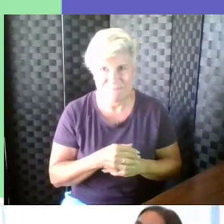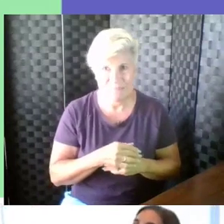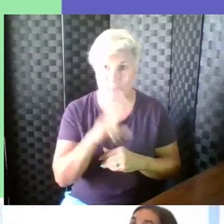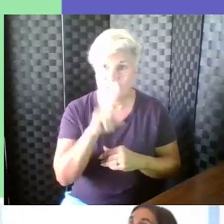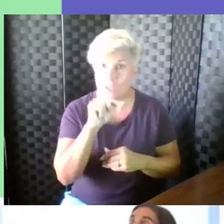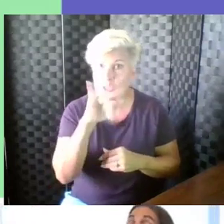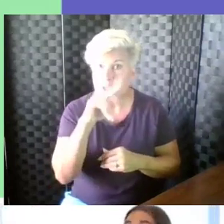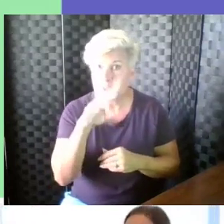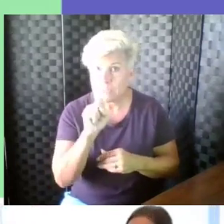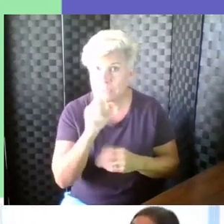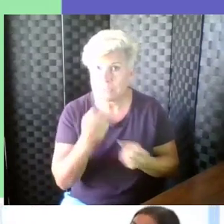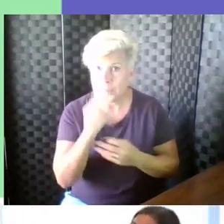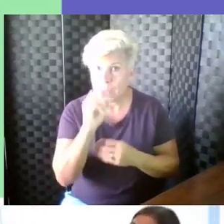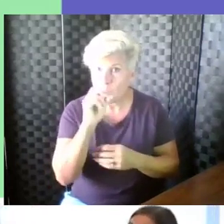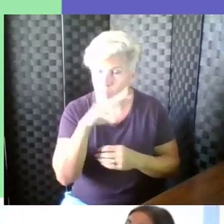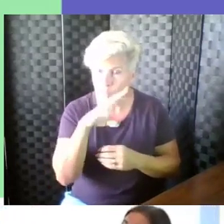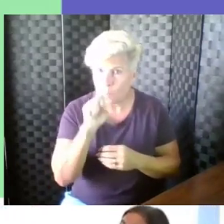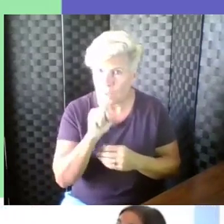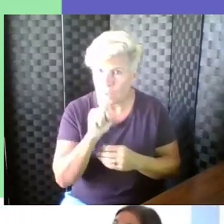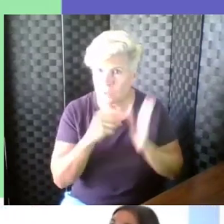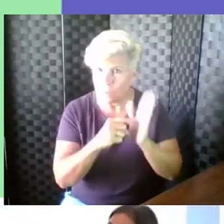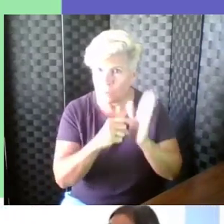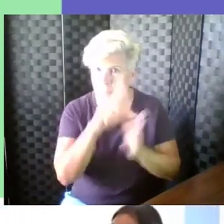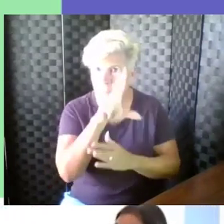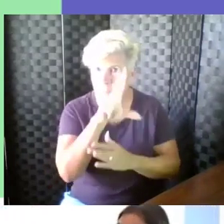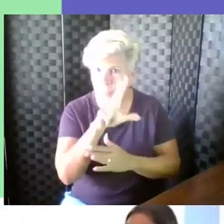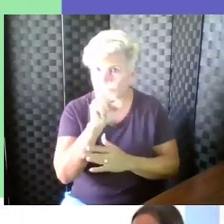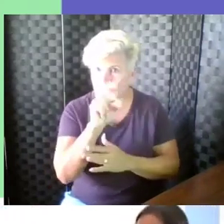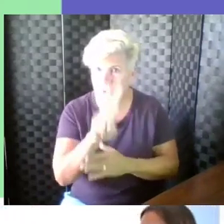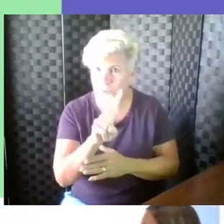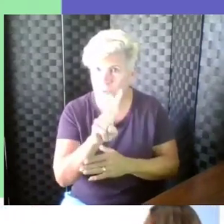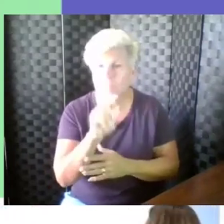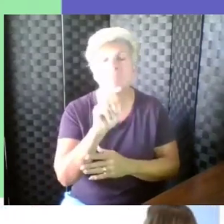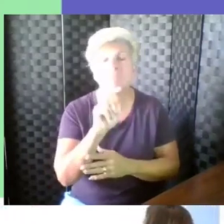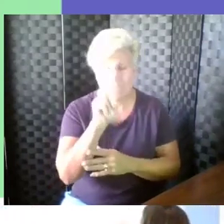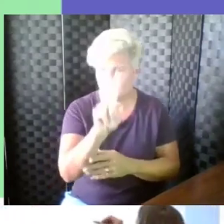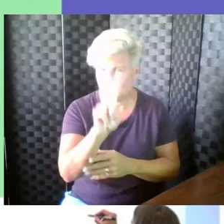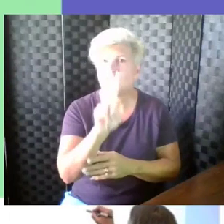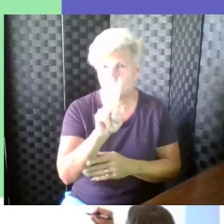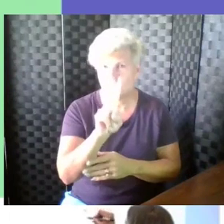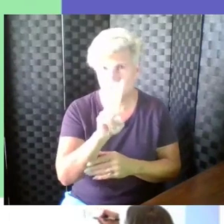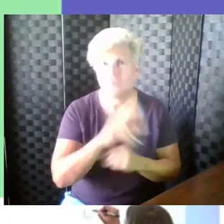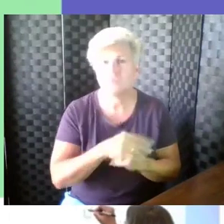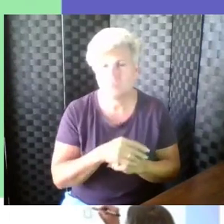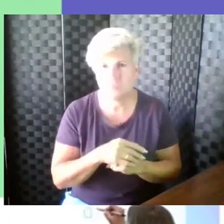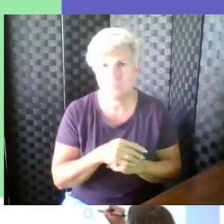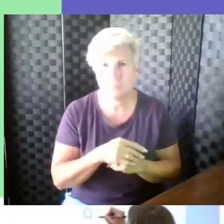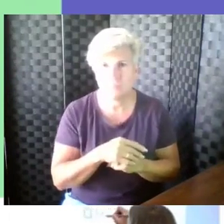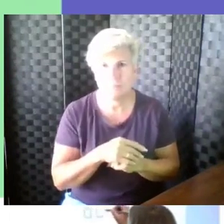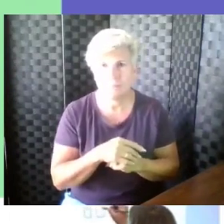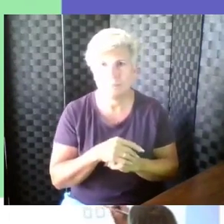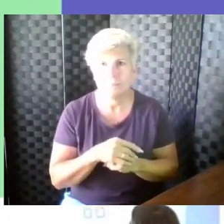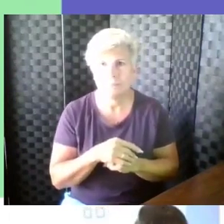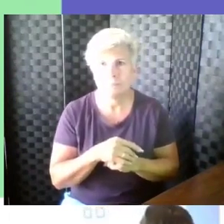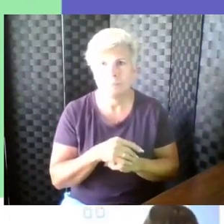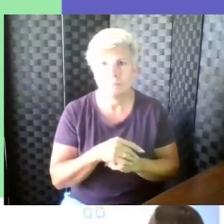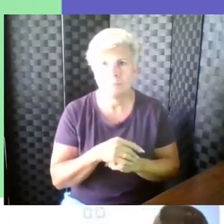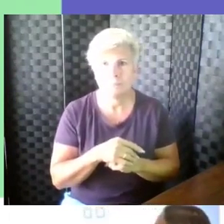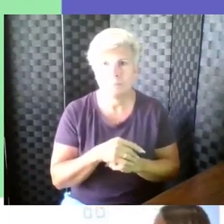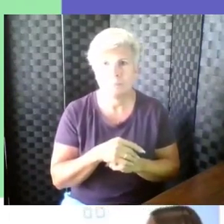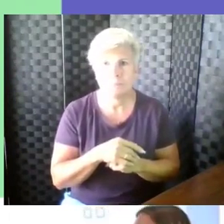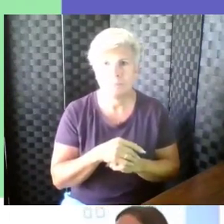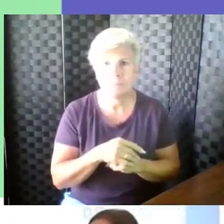units? How many ones should we draw to represent 302? Yeah, you've got this. Perfect. 1,